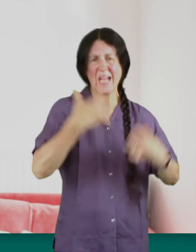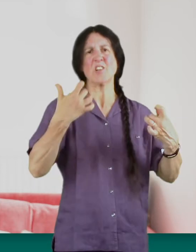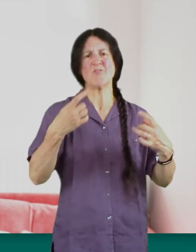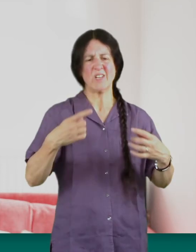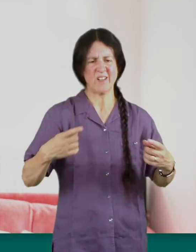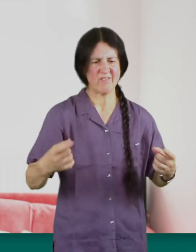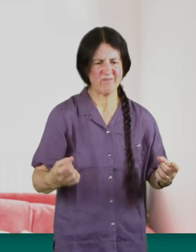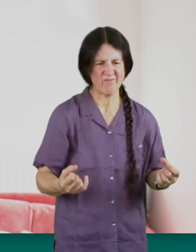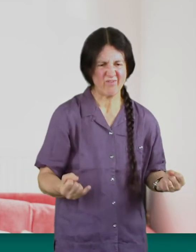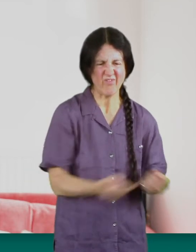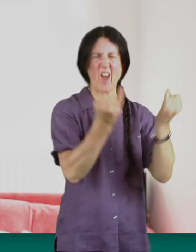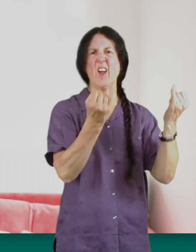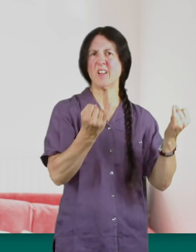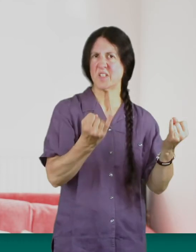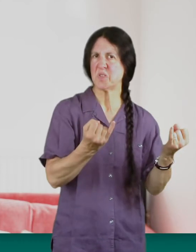angry actions.